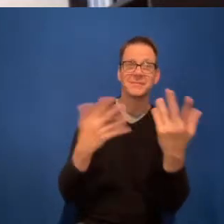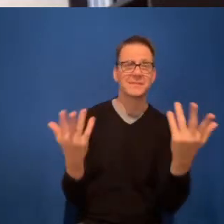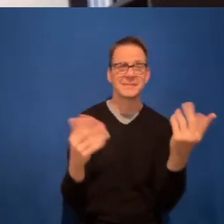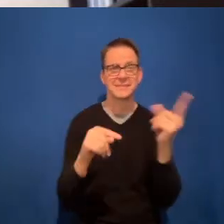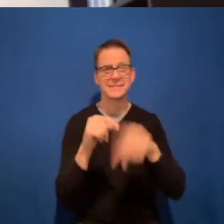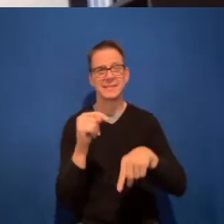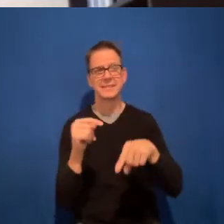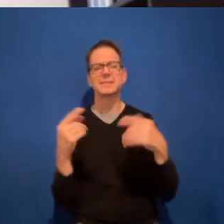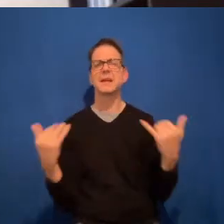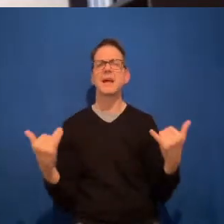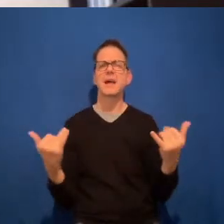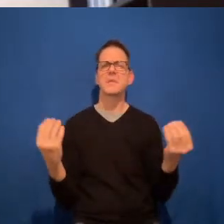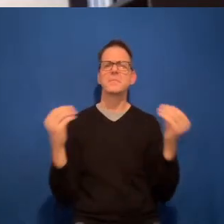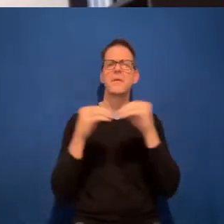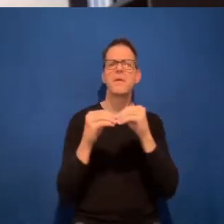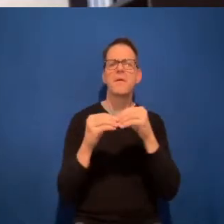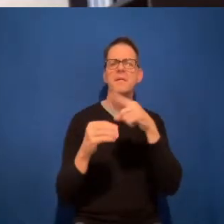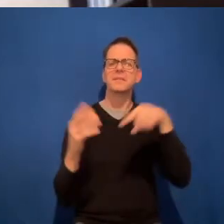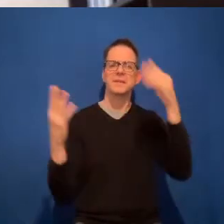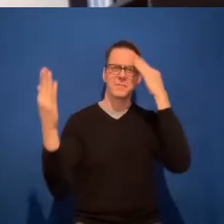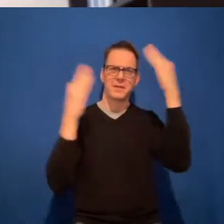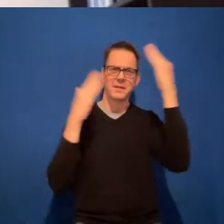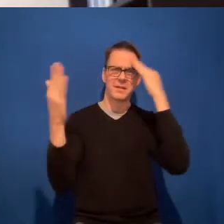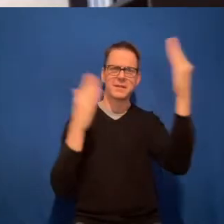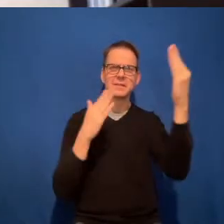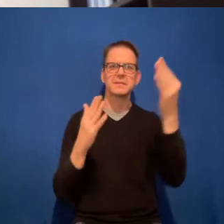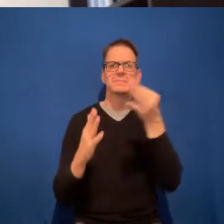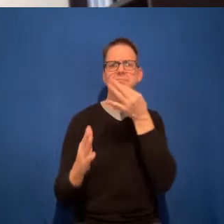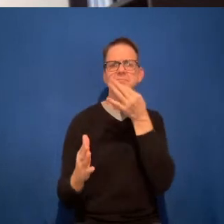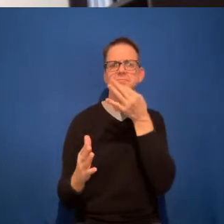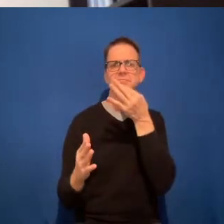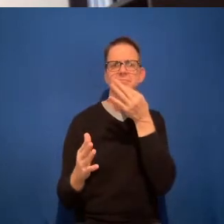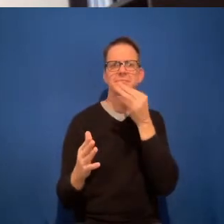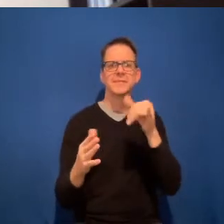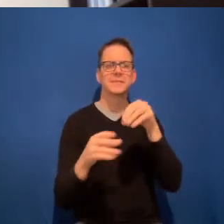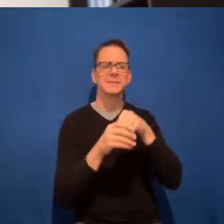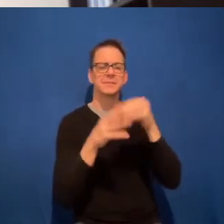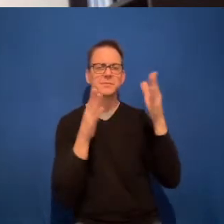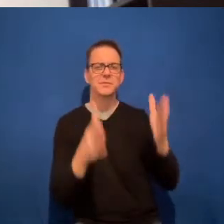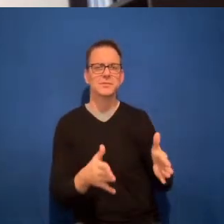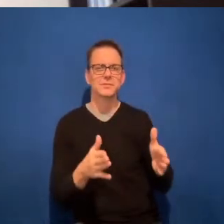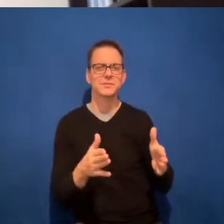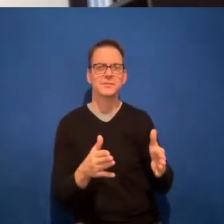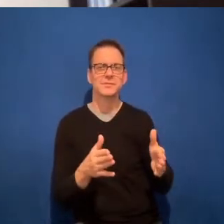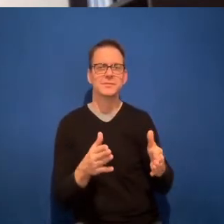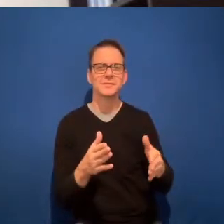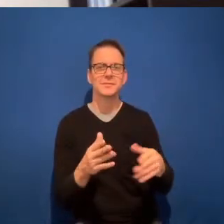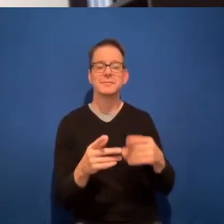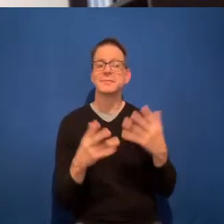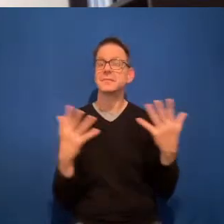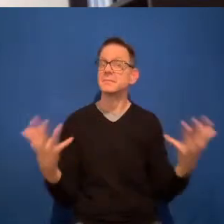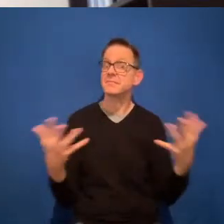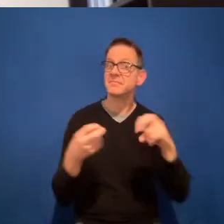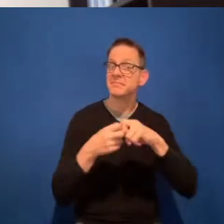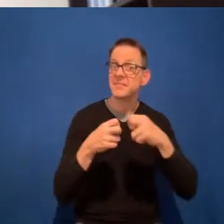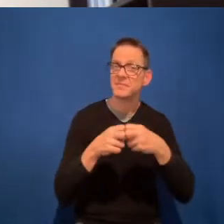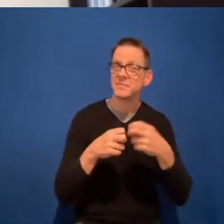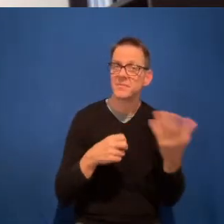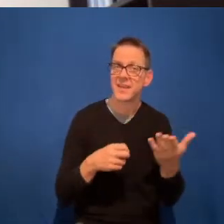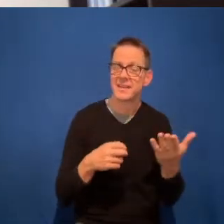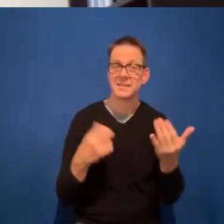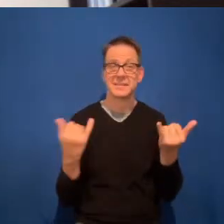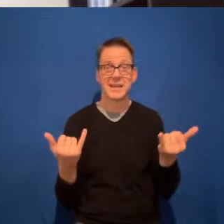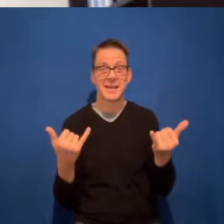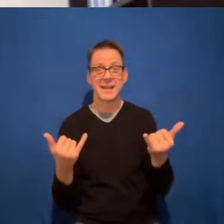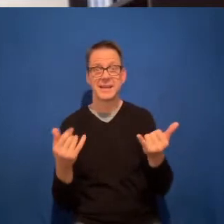I think that the fallout from that is an anxiety that both patients, physicians, and staff all feel, because we don't know what's going